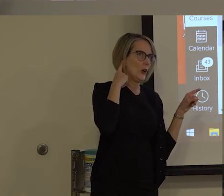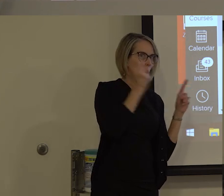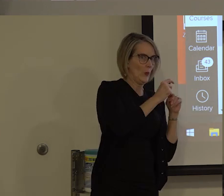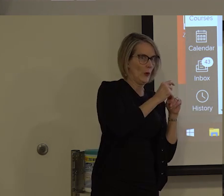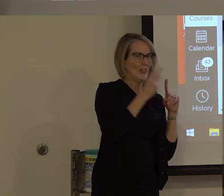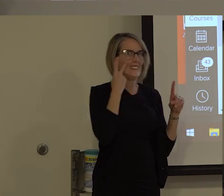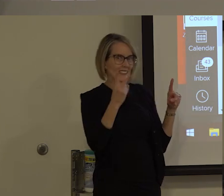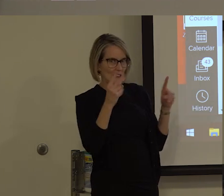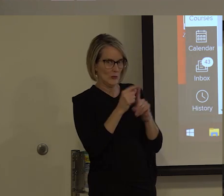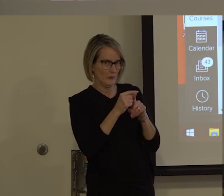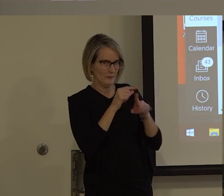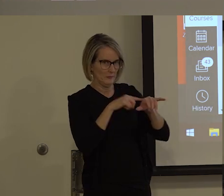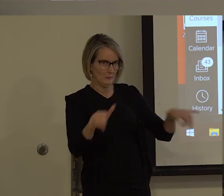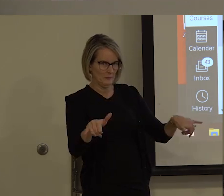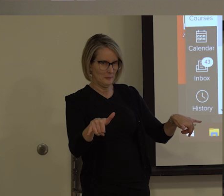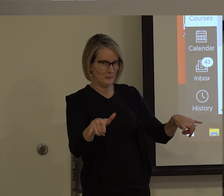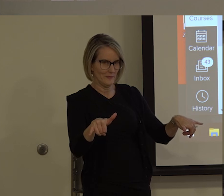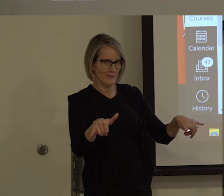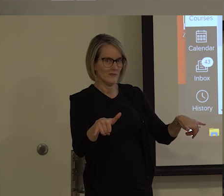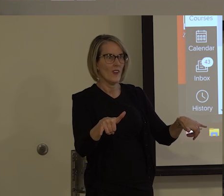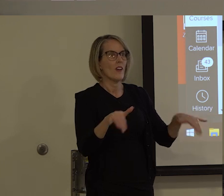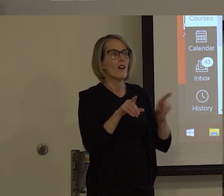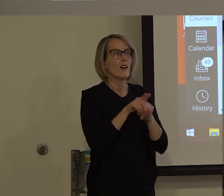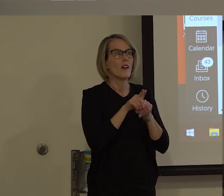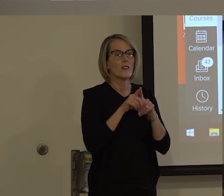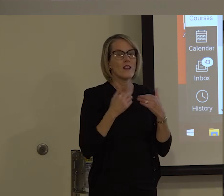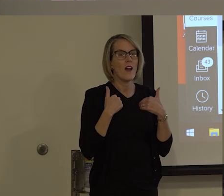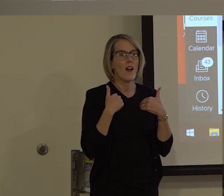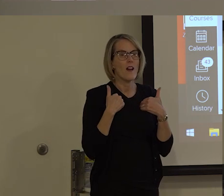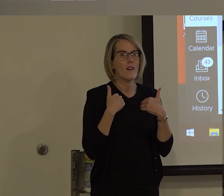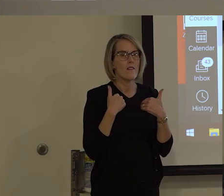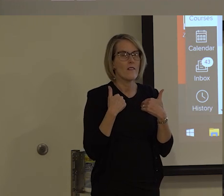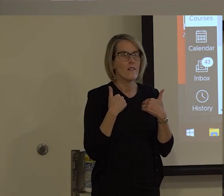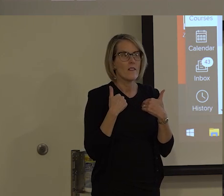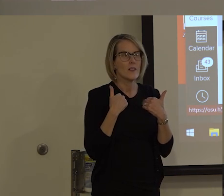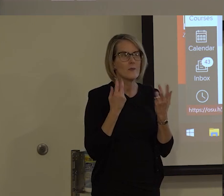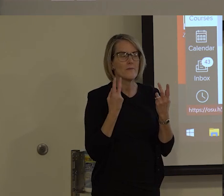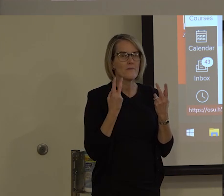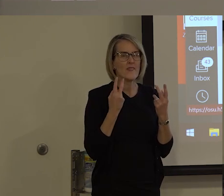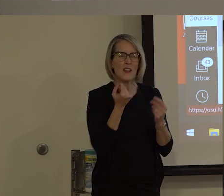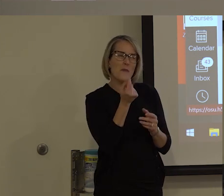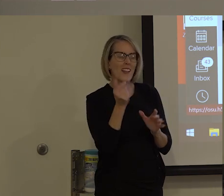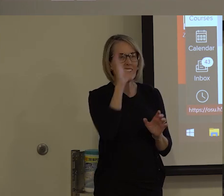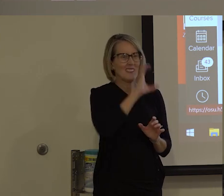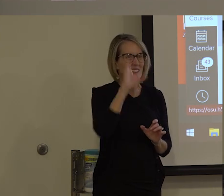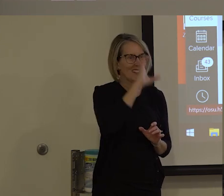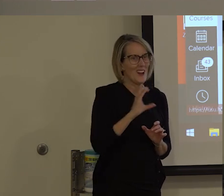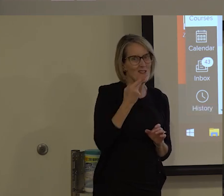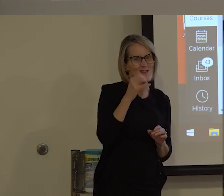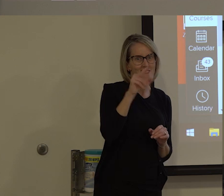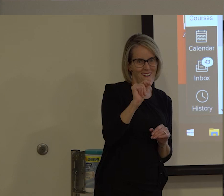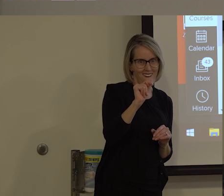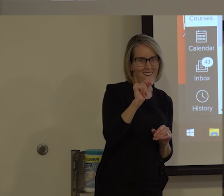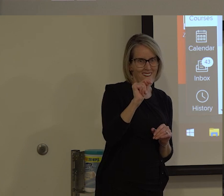as see the written word. And we've also followed it up with this sort of like mini scavenger hunt activity. So